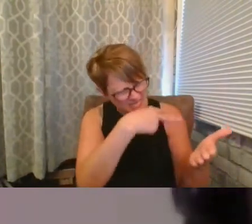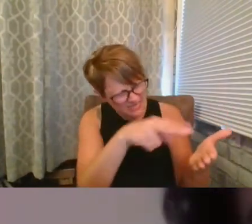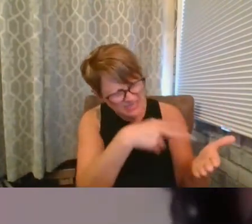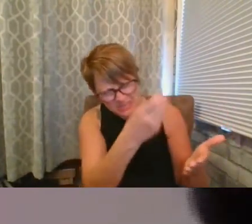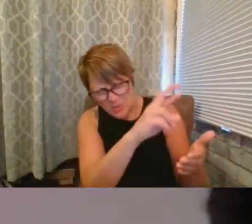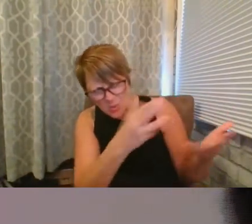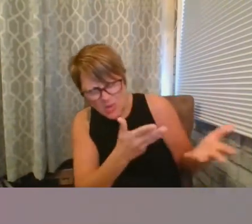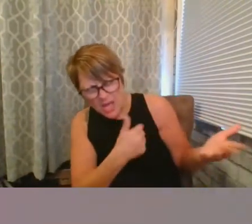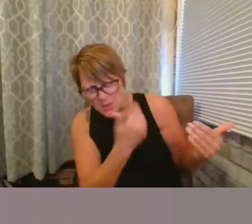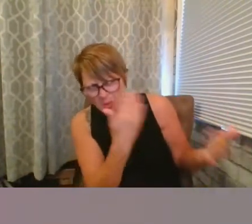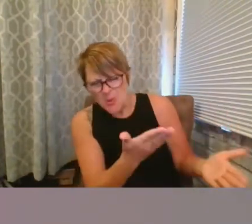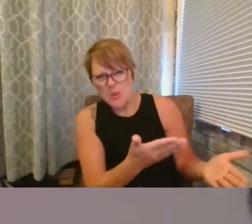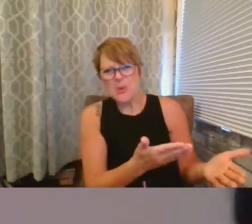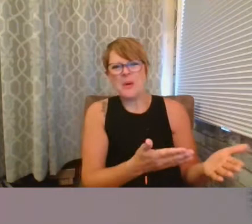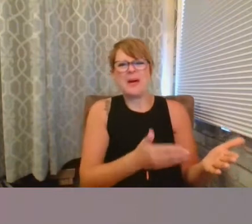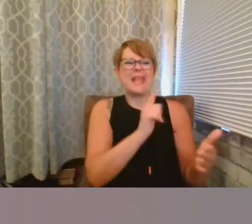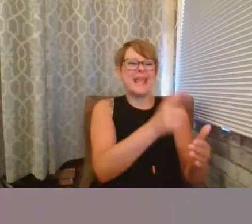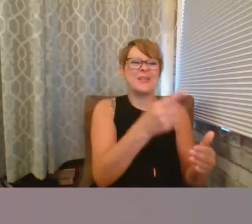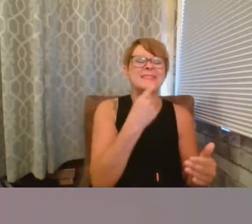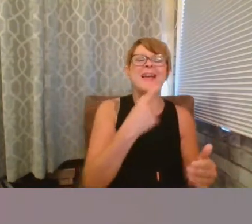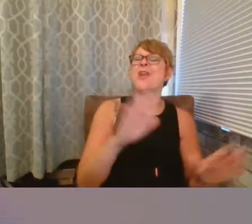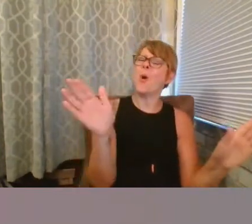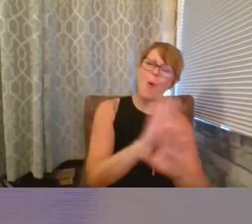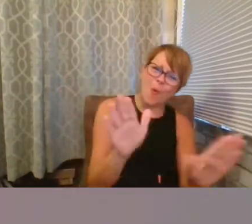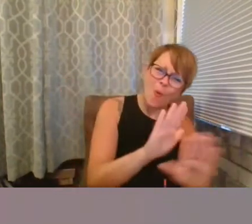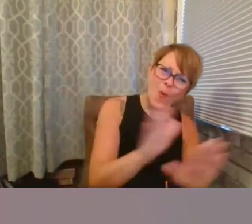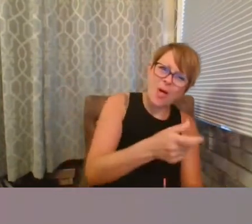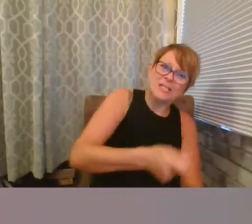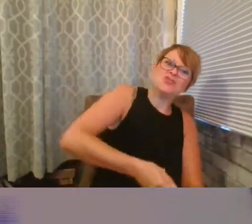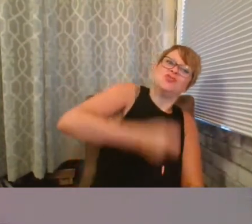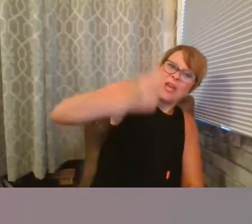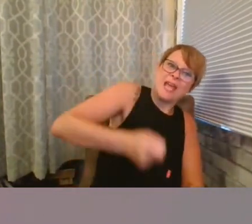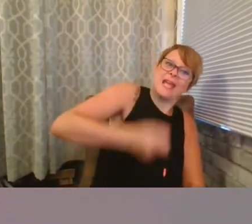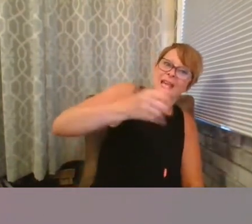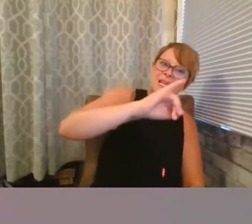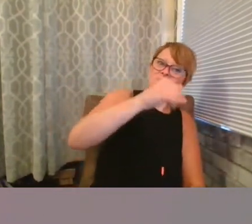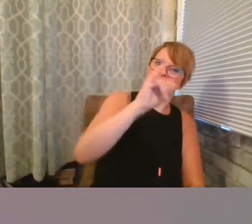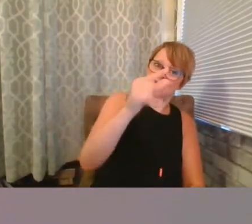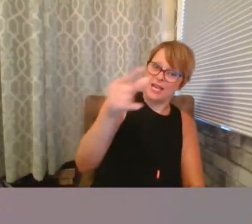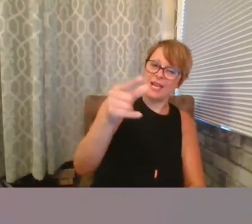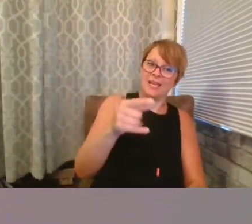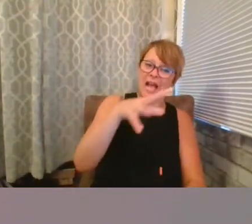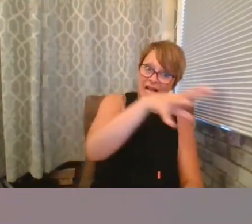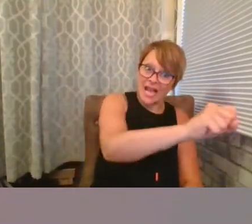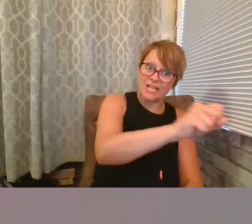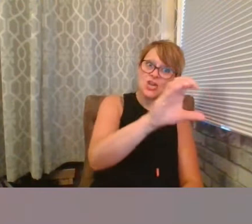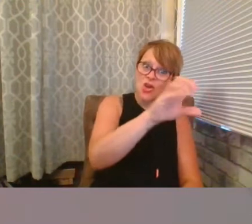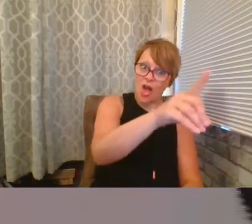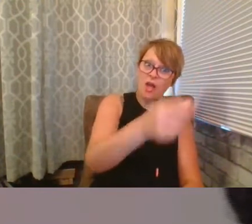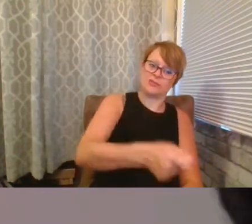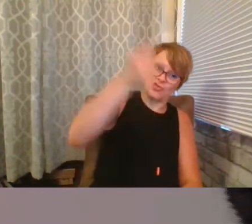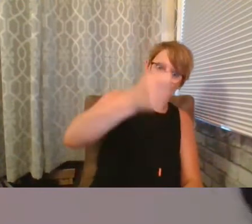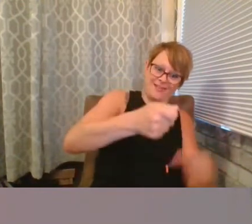So later on, they're like, no, it's the jig means you're jigging the cord, you're catching the cord. So I think we all have our